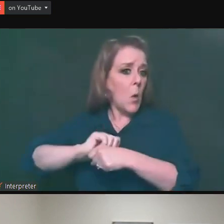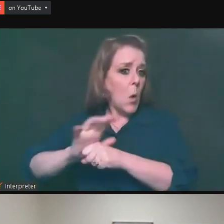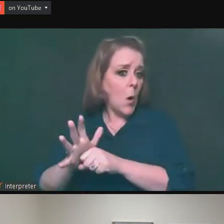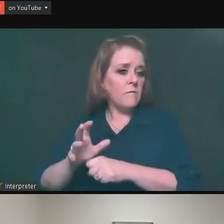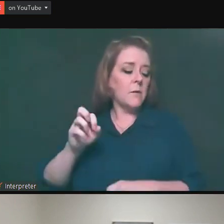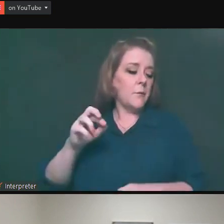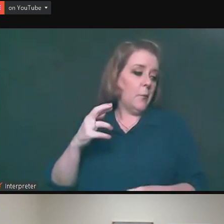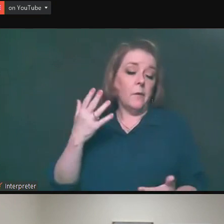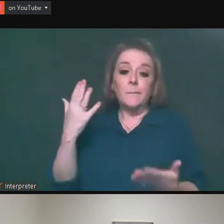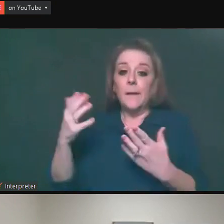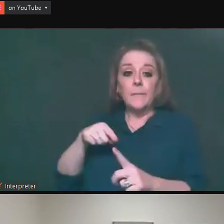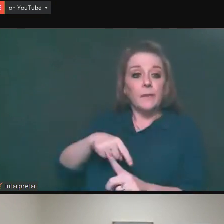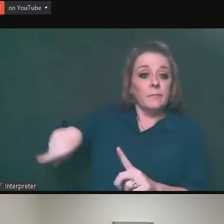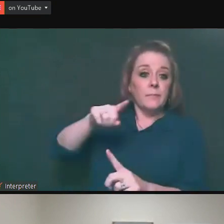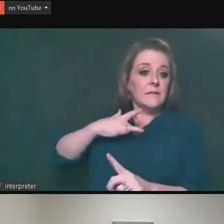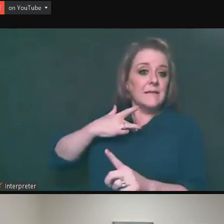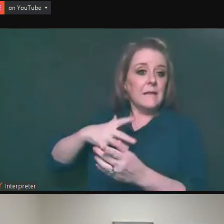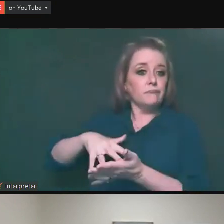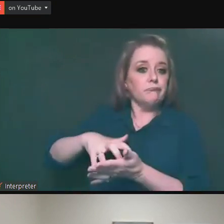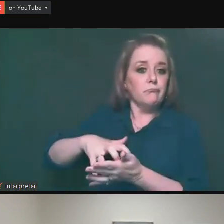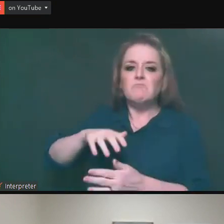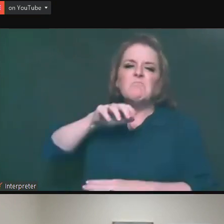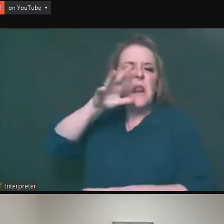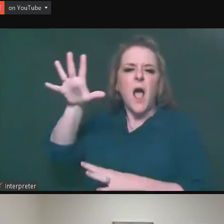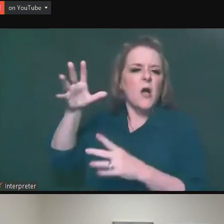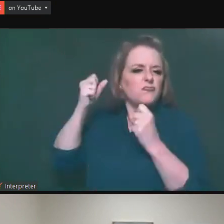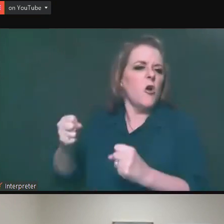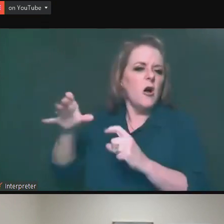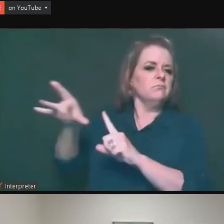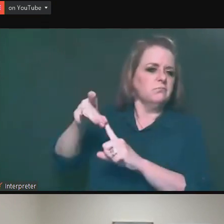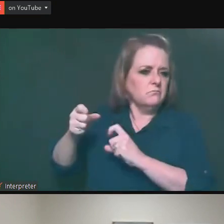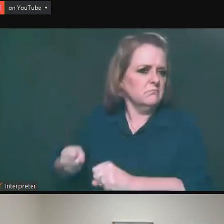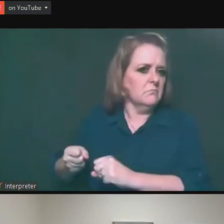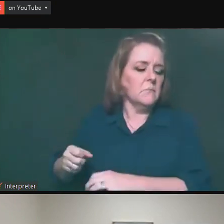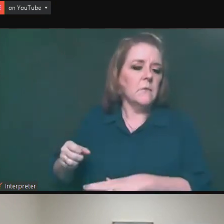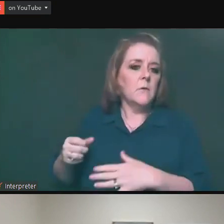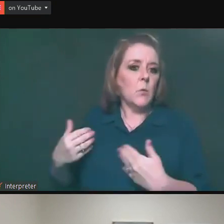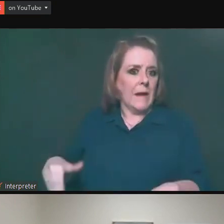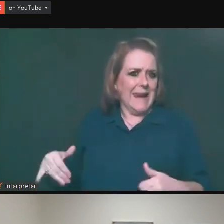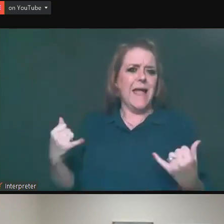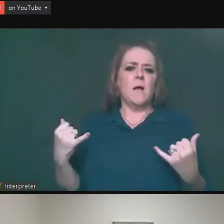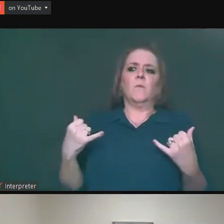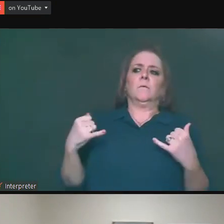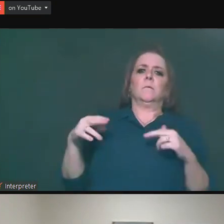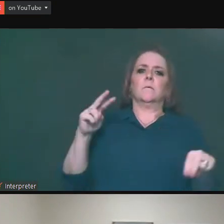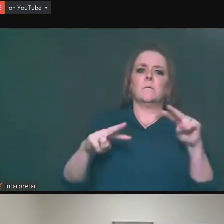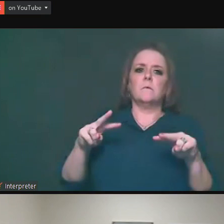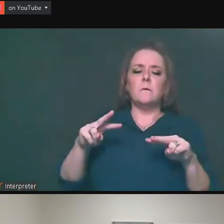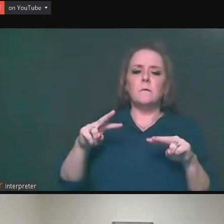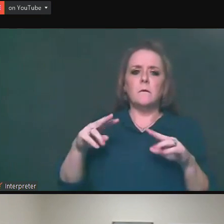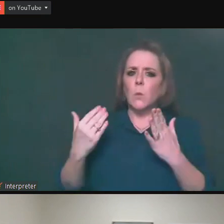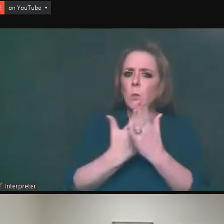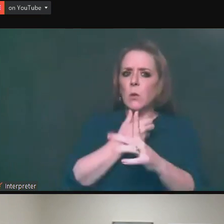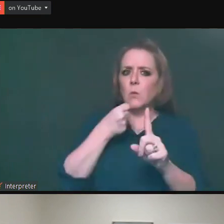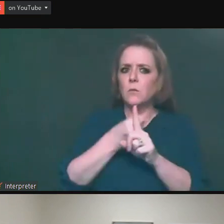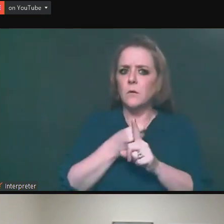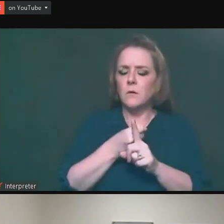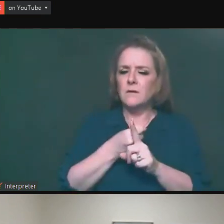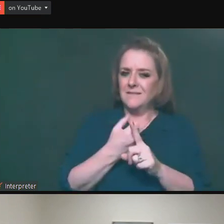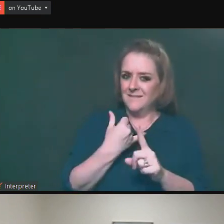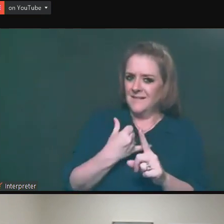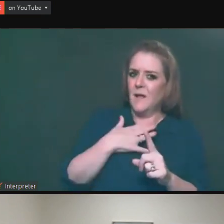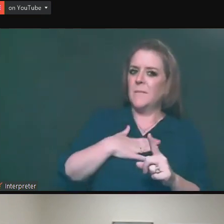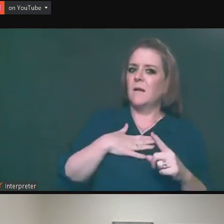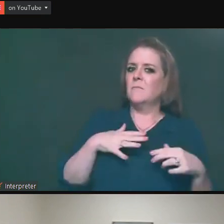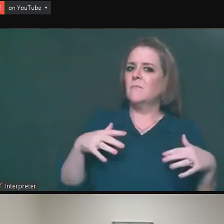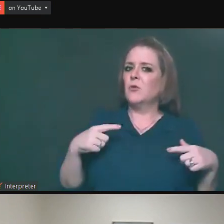to the extent that adults did. And so this makes us exceedingly nervous that when parents of